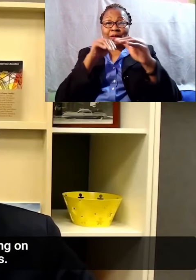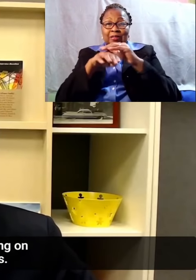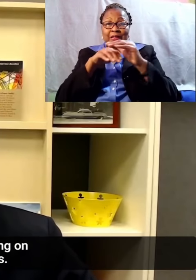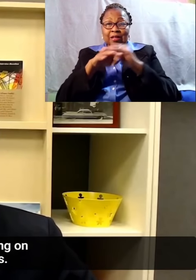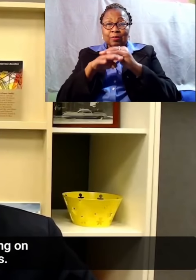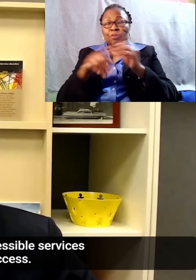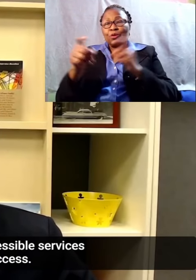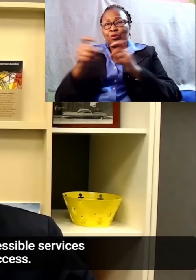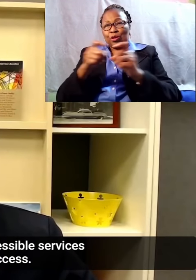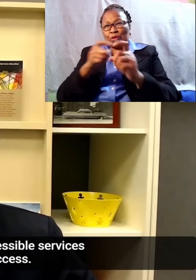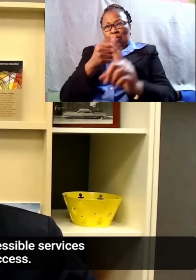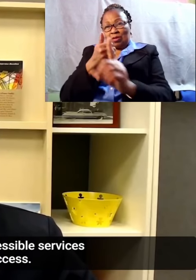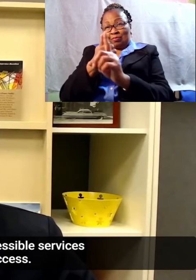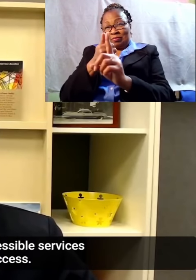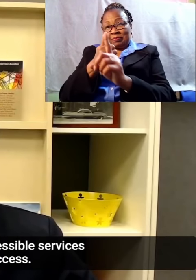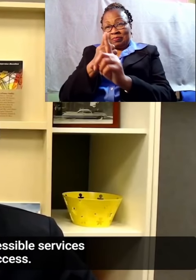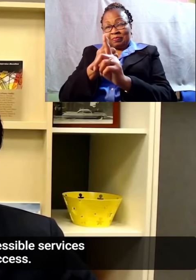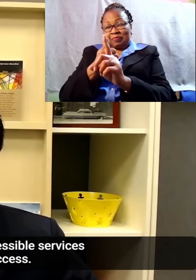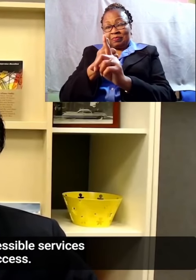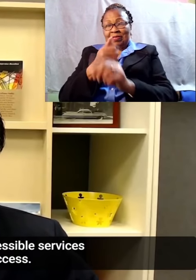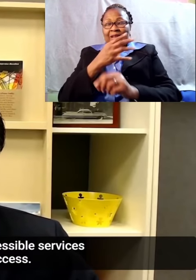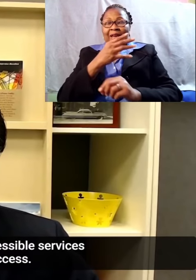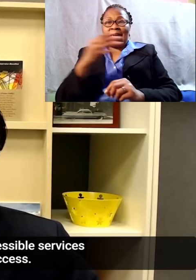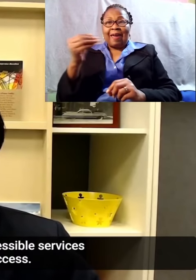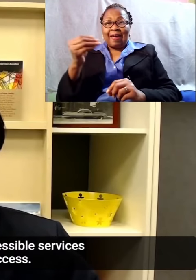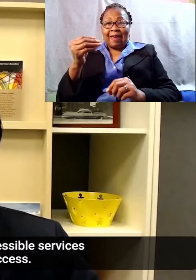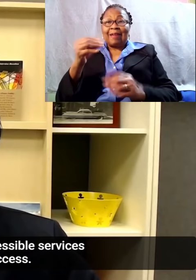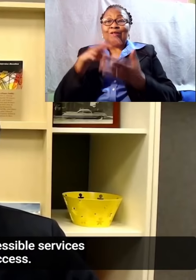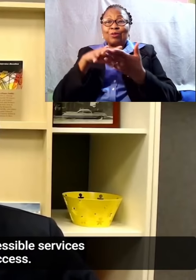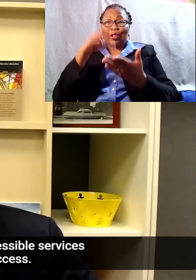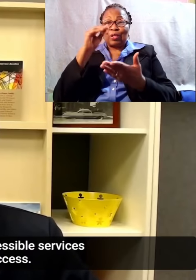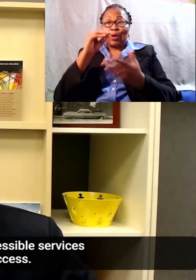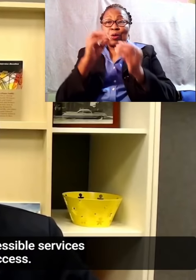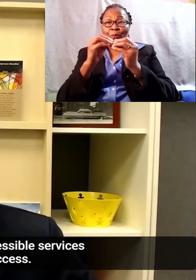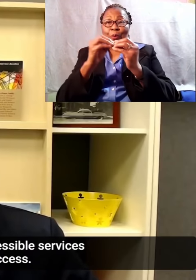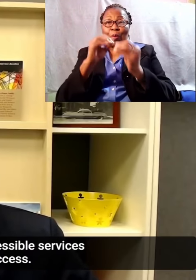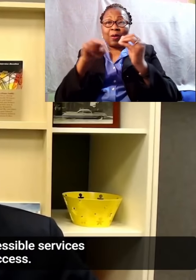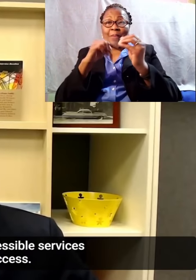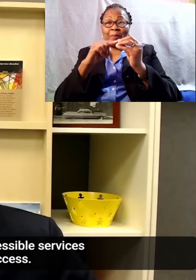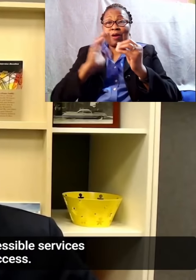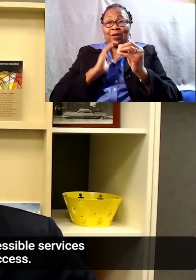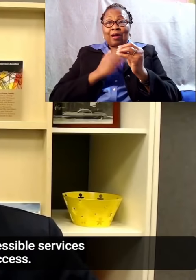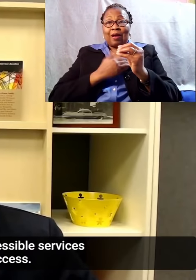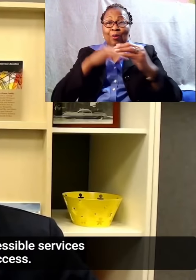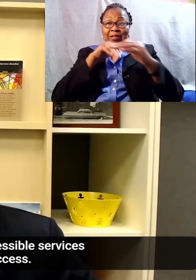YouTube controllers, and you can learn more about our accessible services at